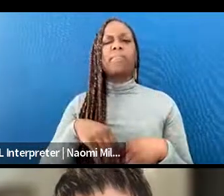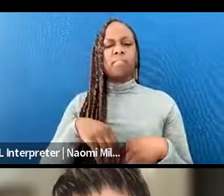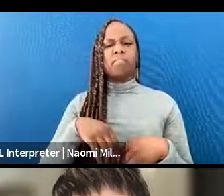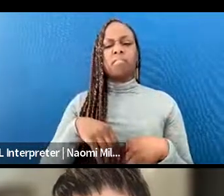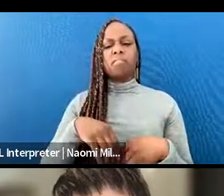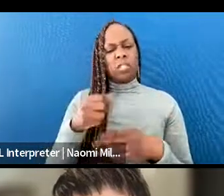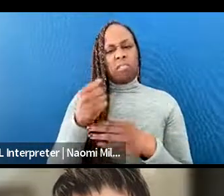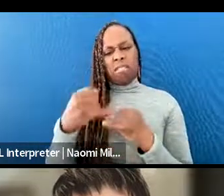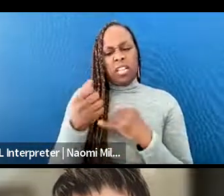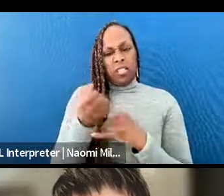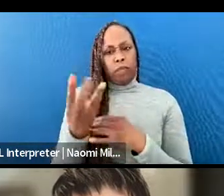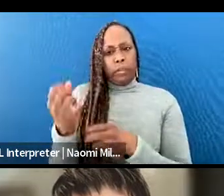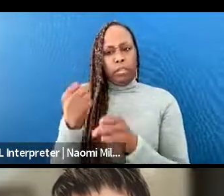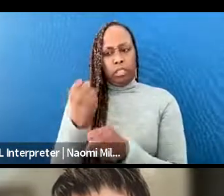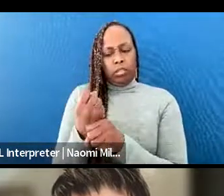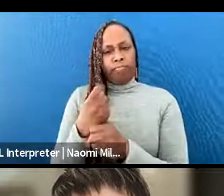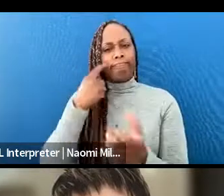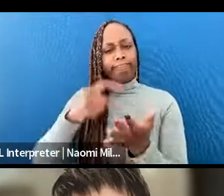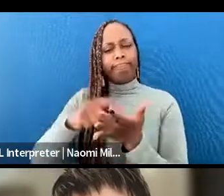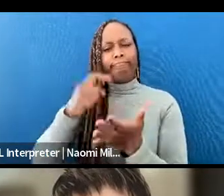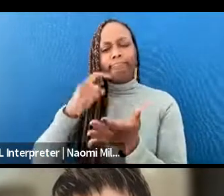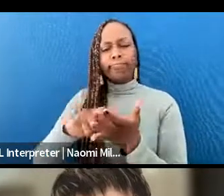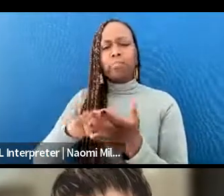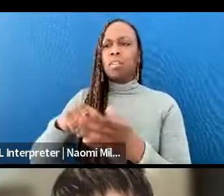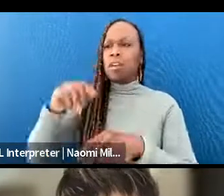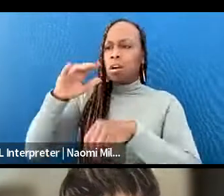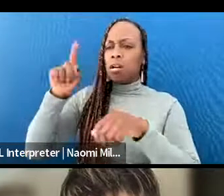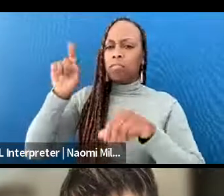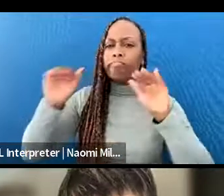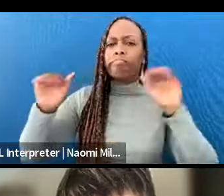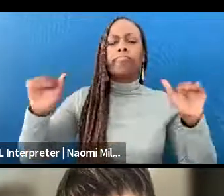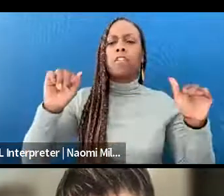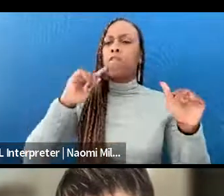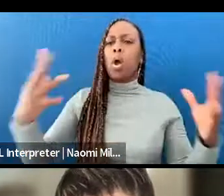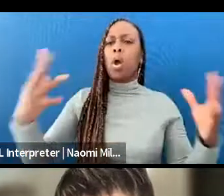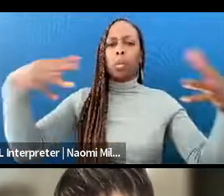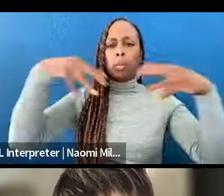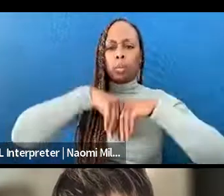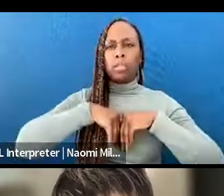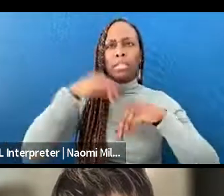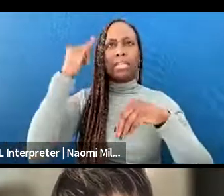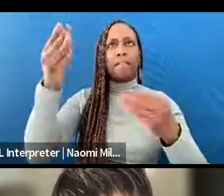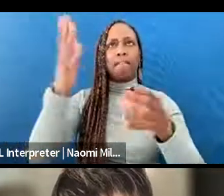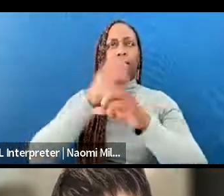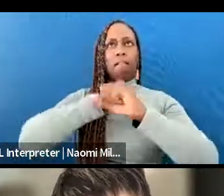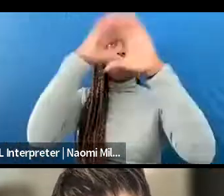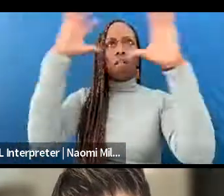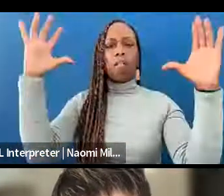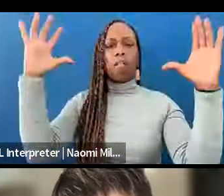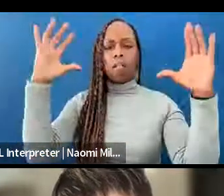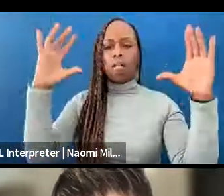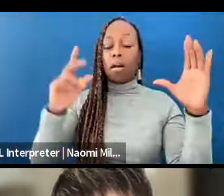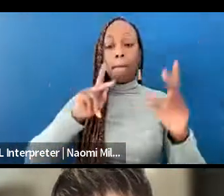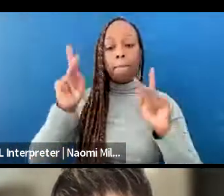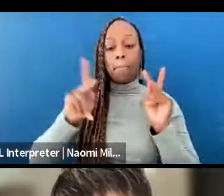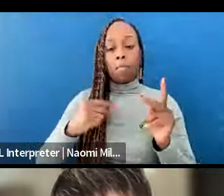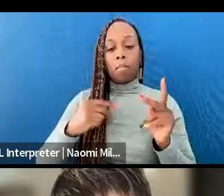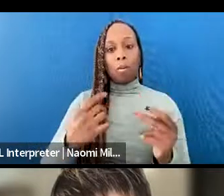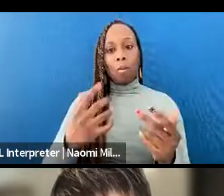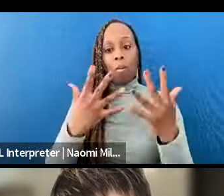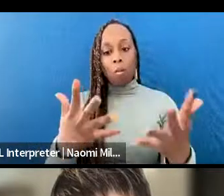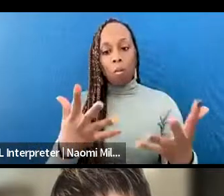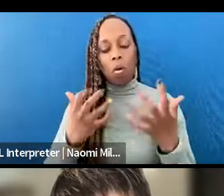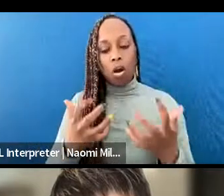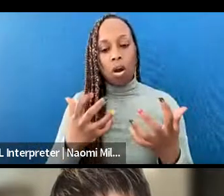of years that calls for inclusion often invoke this idea that people want